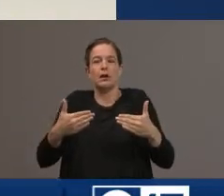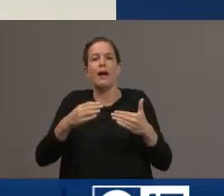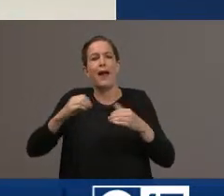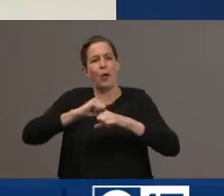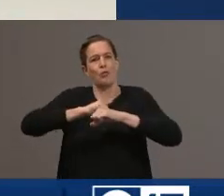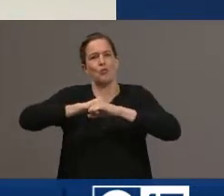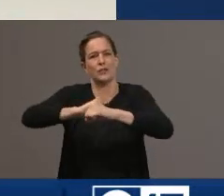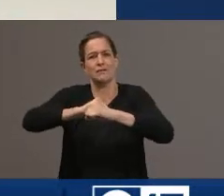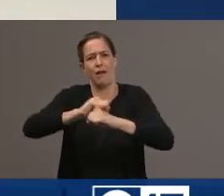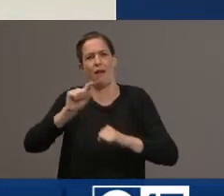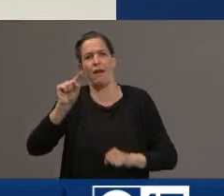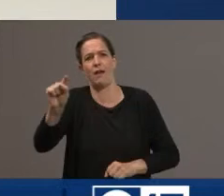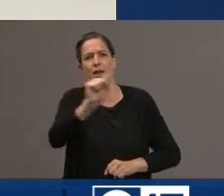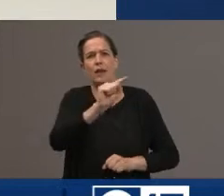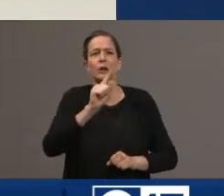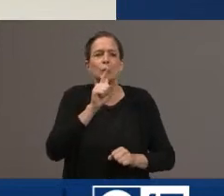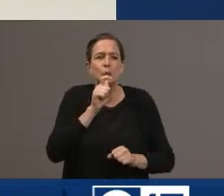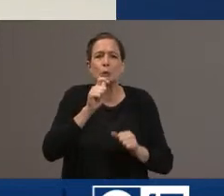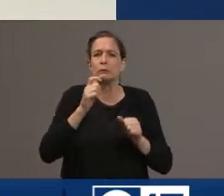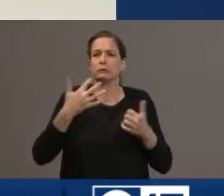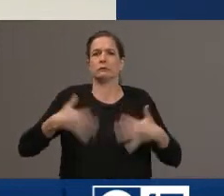us.